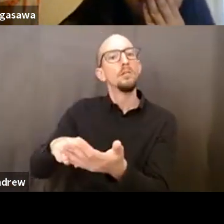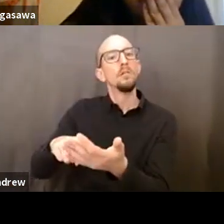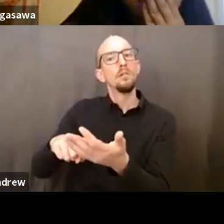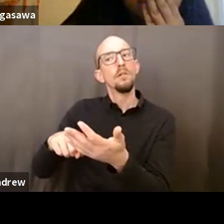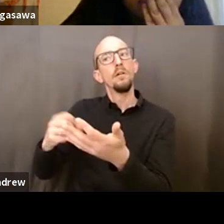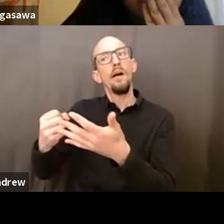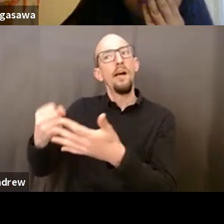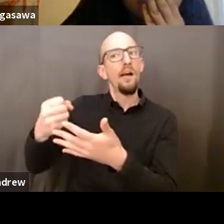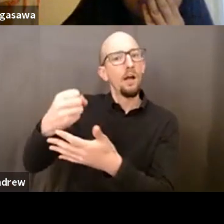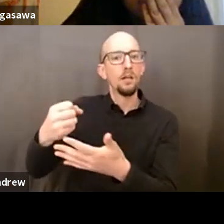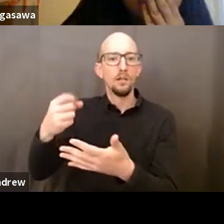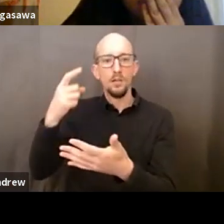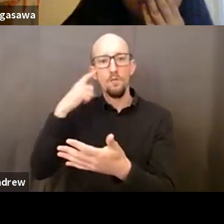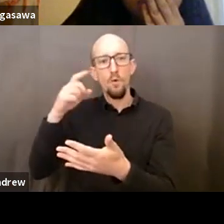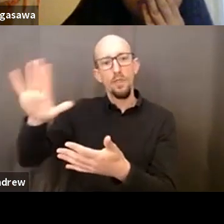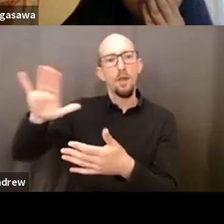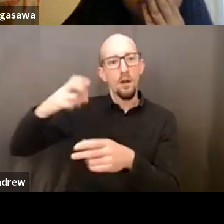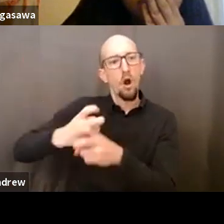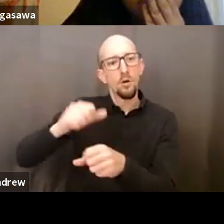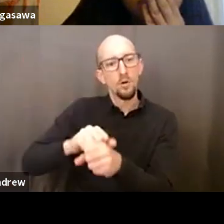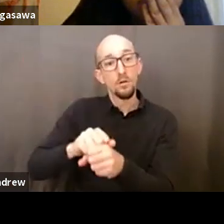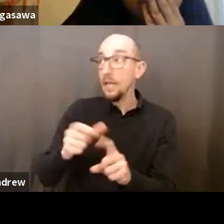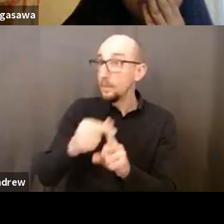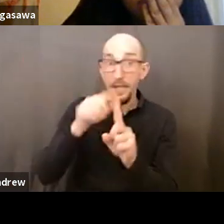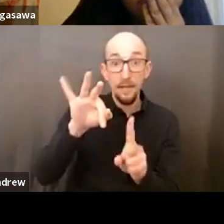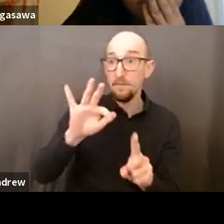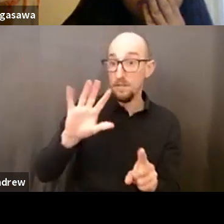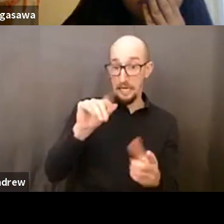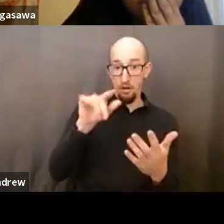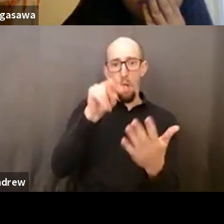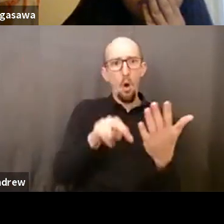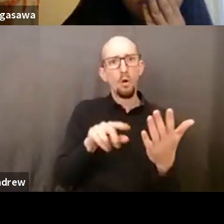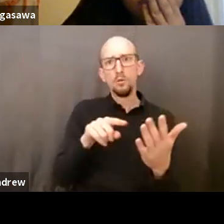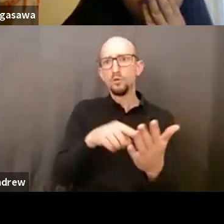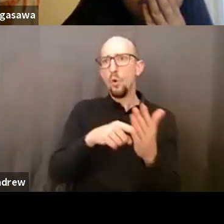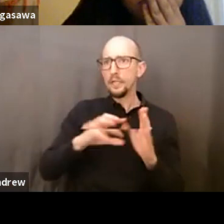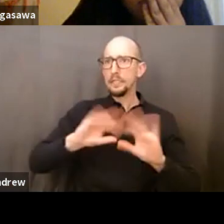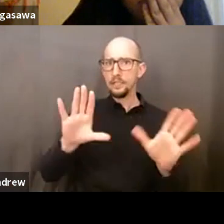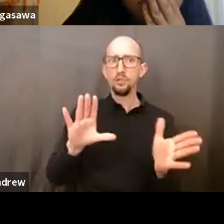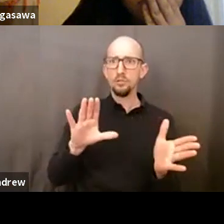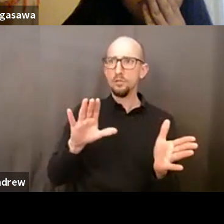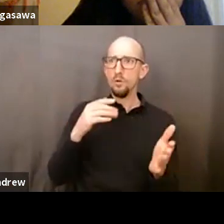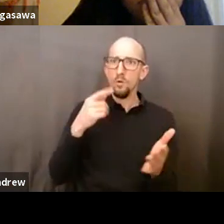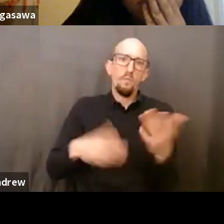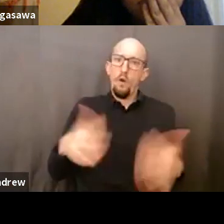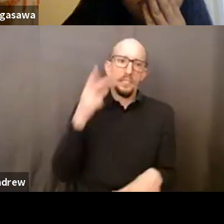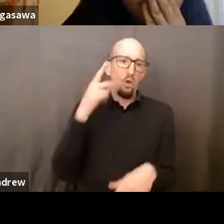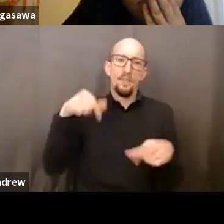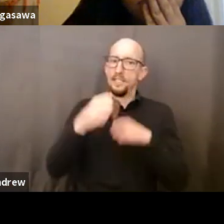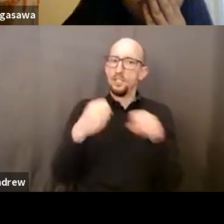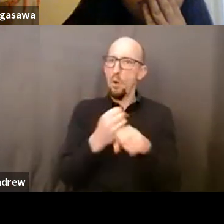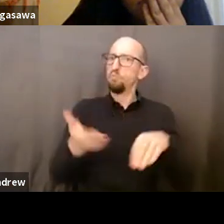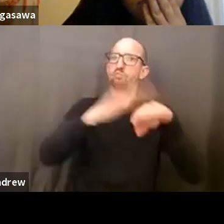that, particularly if the data shows us what the invitations have shown us this year.